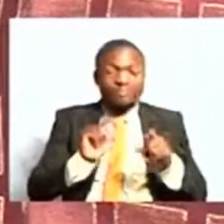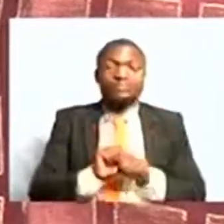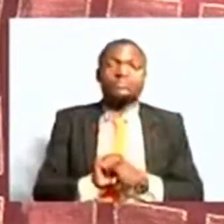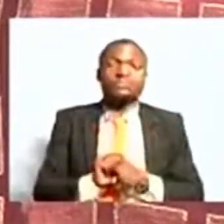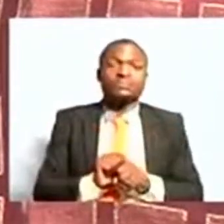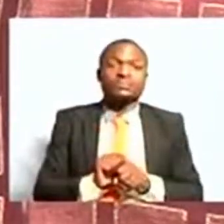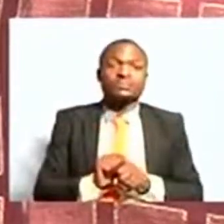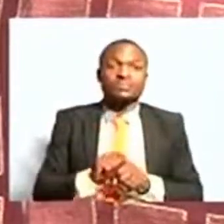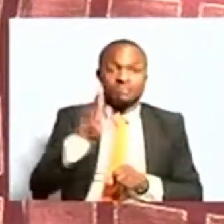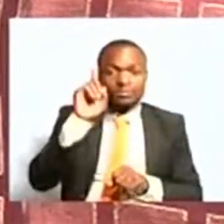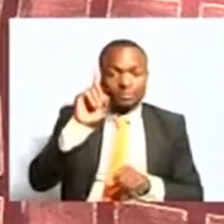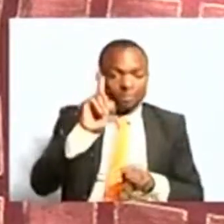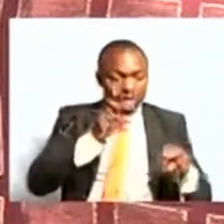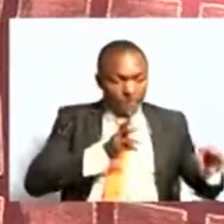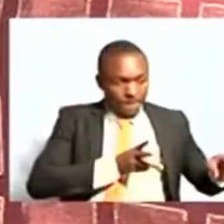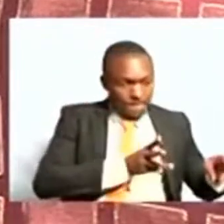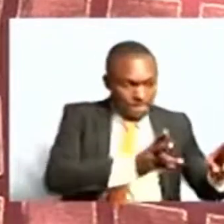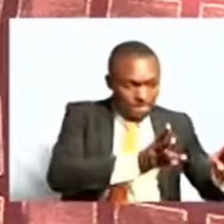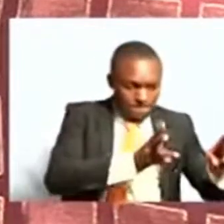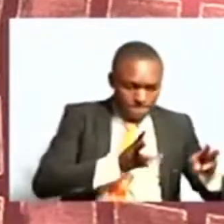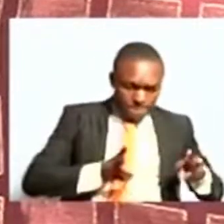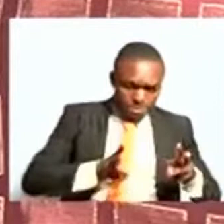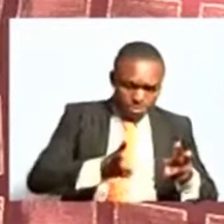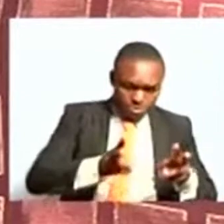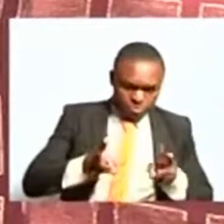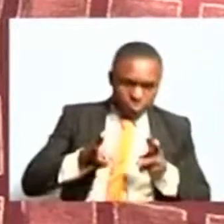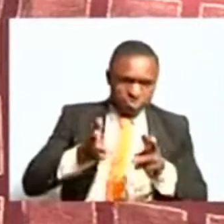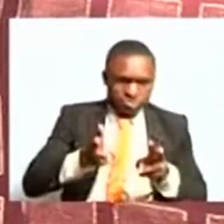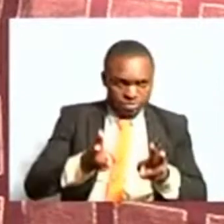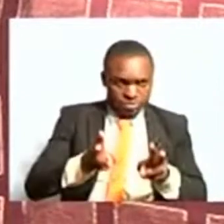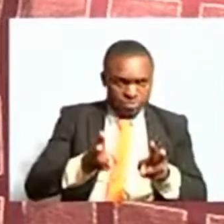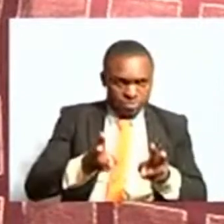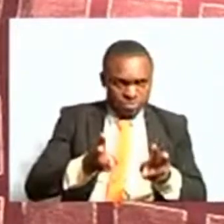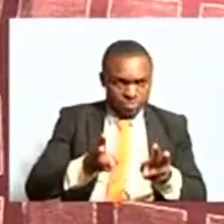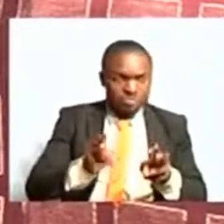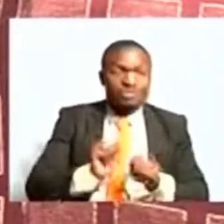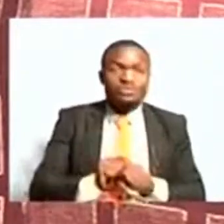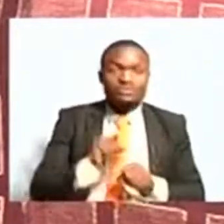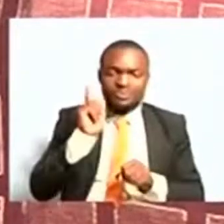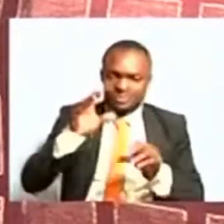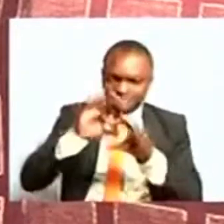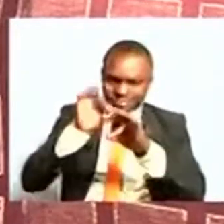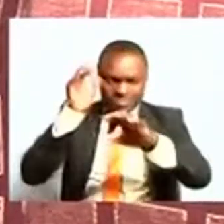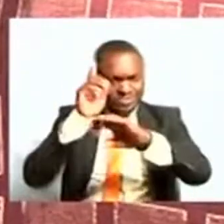it's actually one lane and the opposite, there's another lane on the opposite, you find